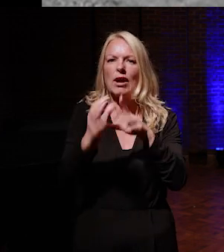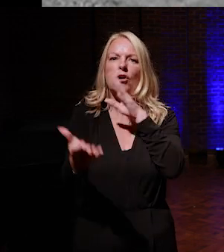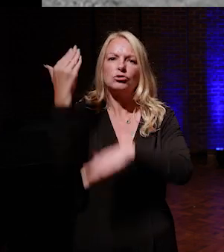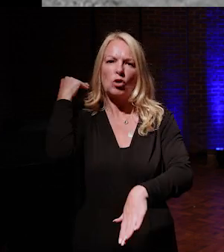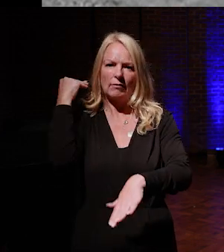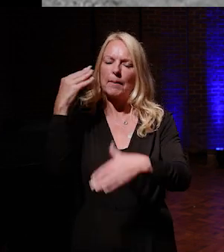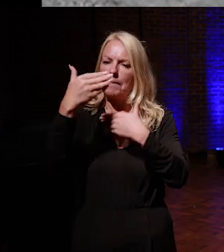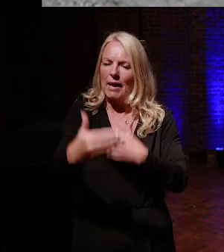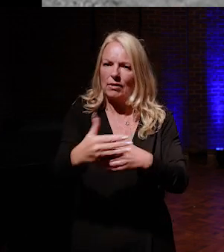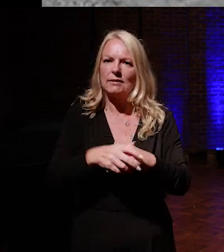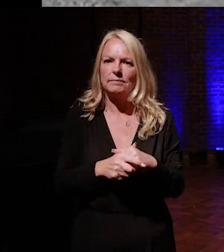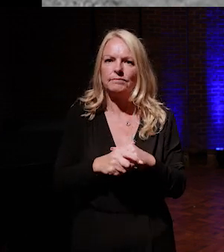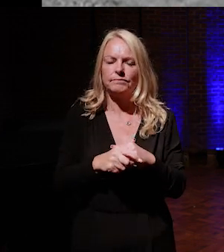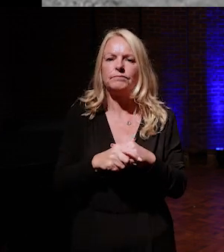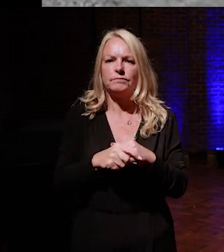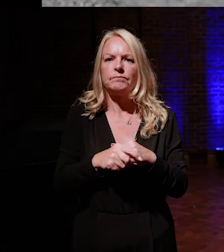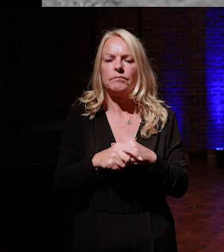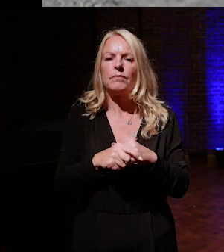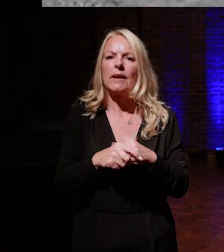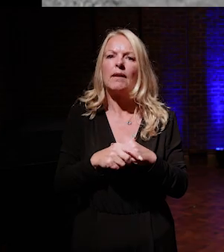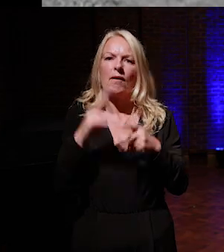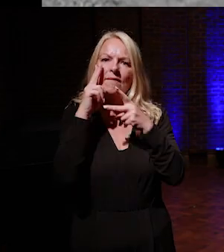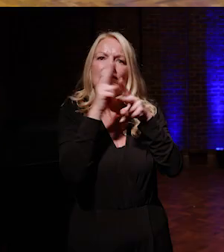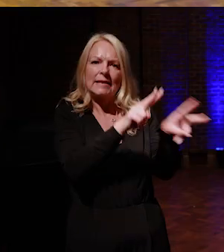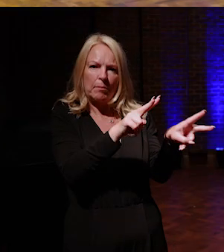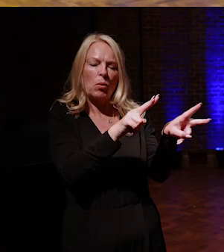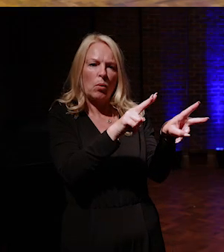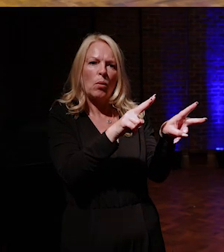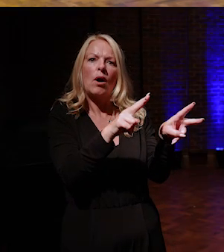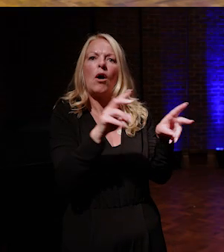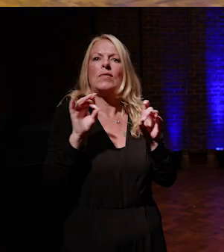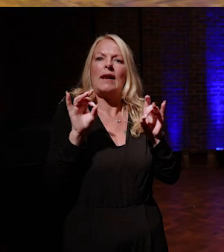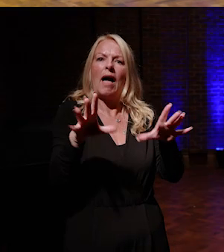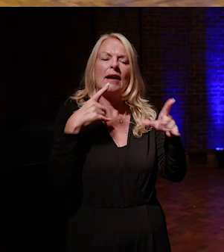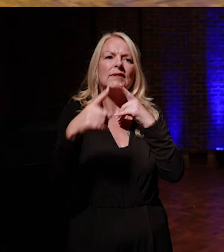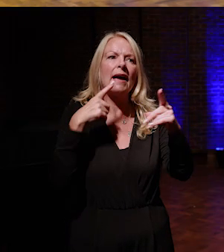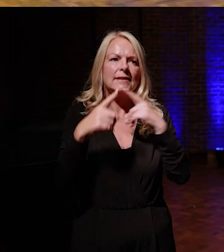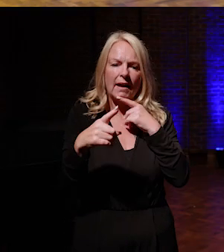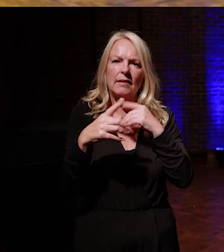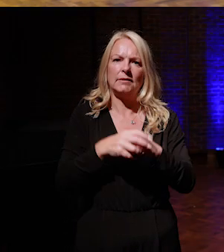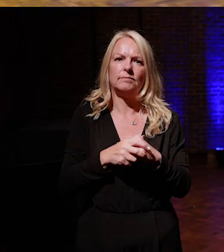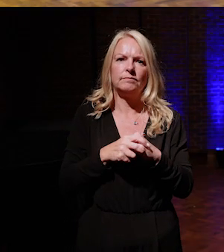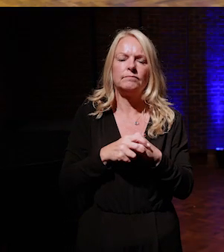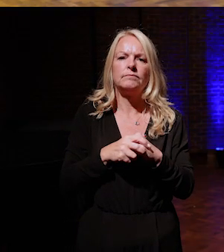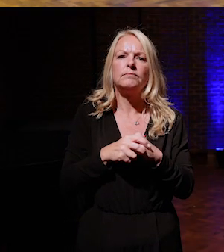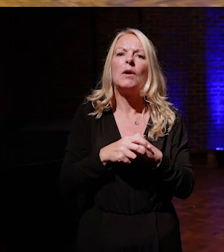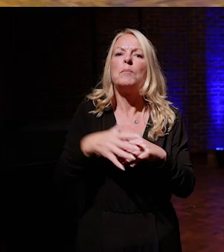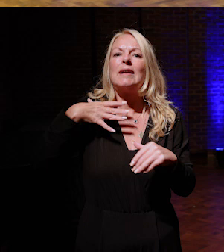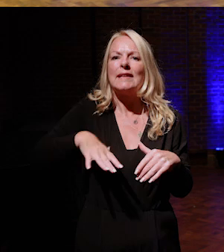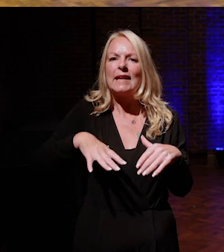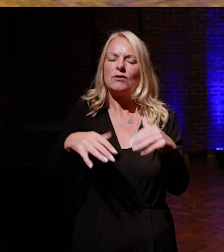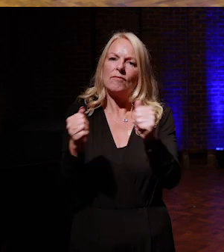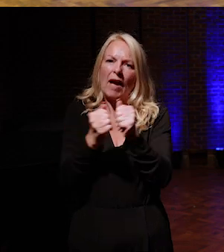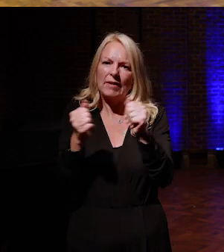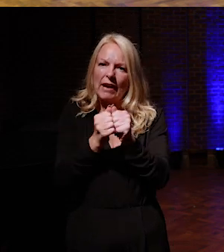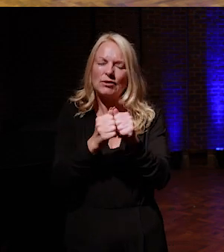And they are very visible on the LiDAR data. But actually in field verifications that they did, it was really